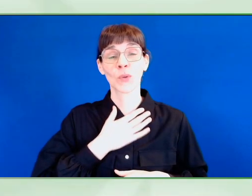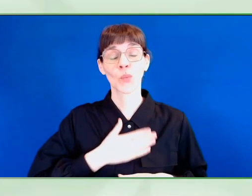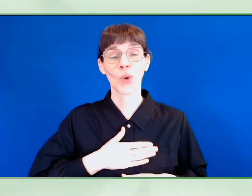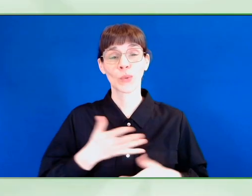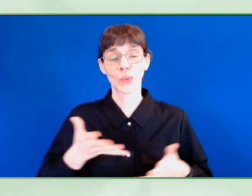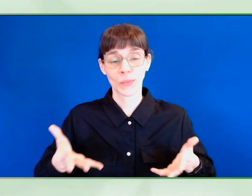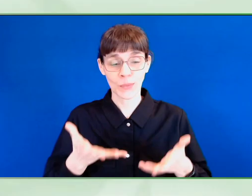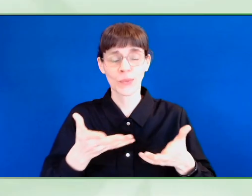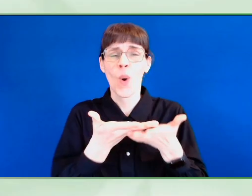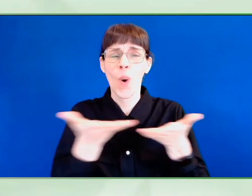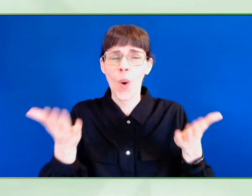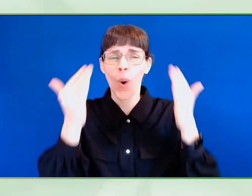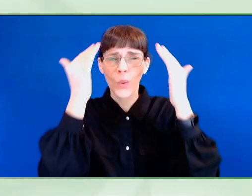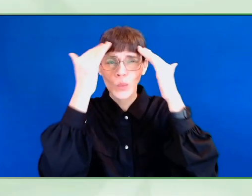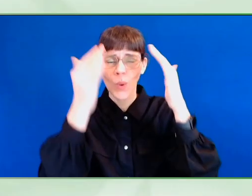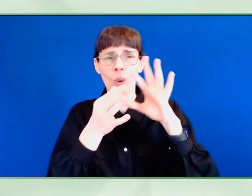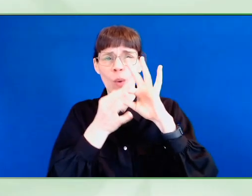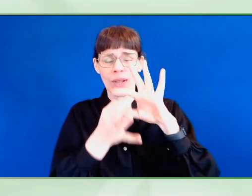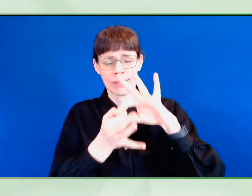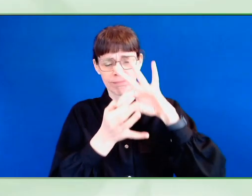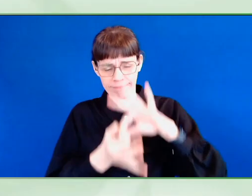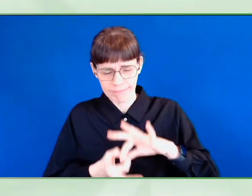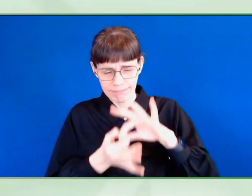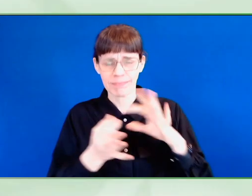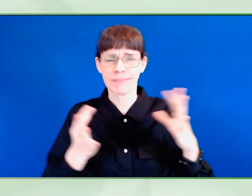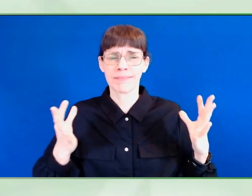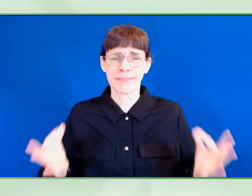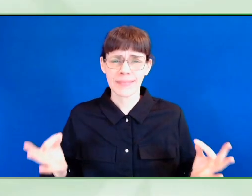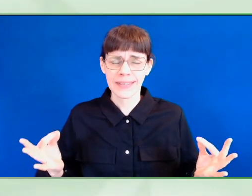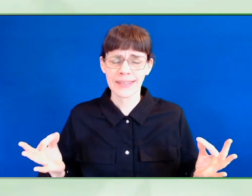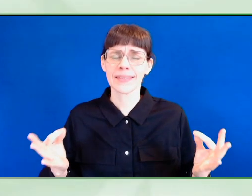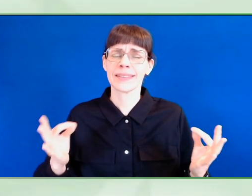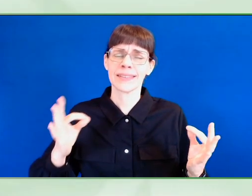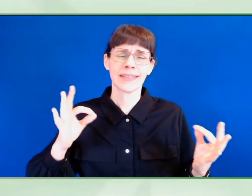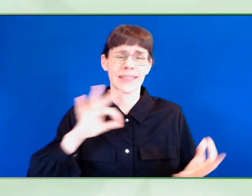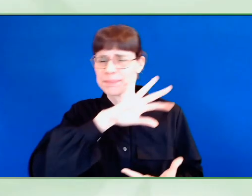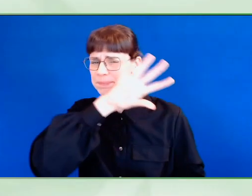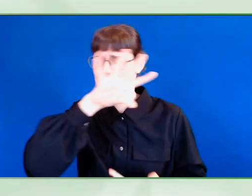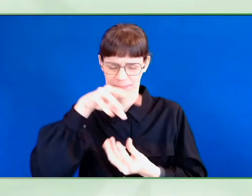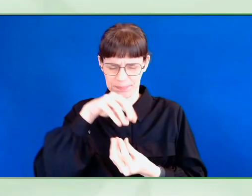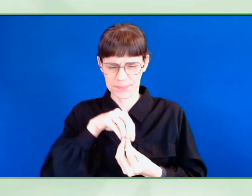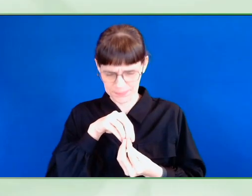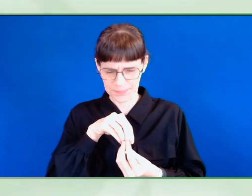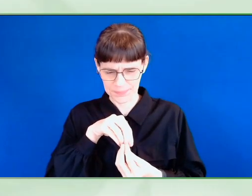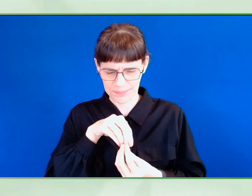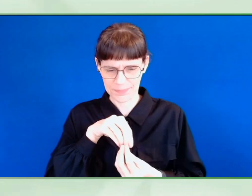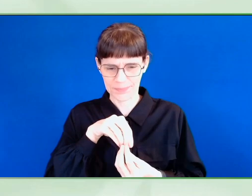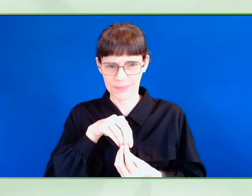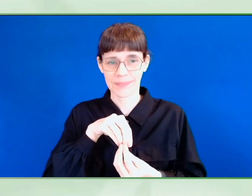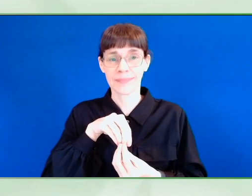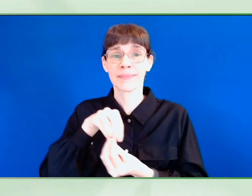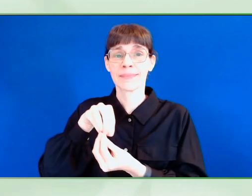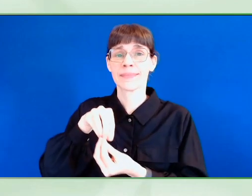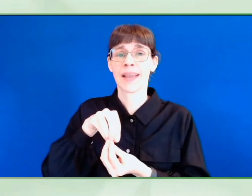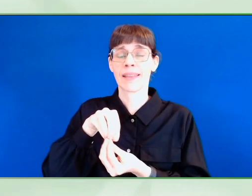and mindfulness and kind of pack it up into a package and imagine yourself setting it outside of the door. We're